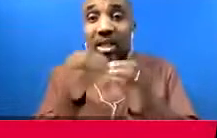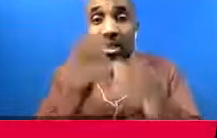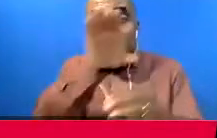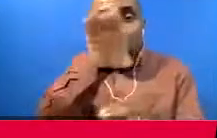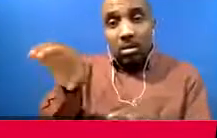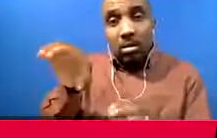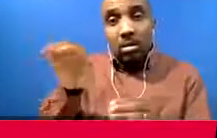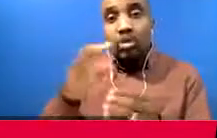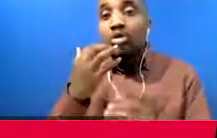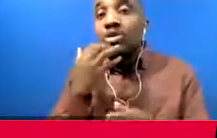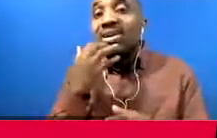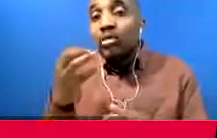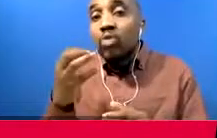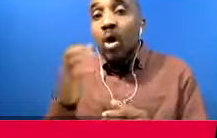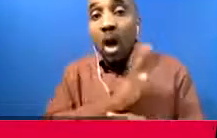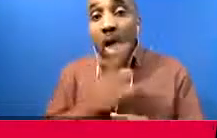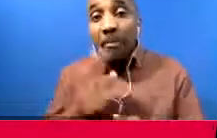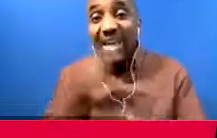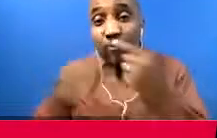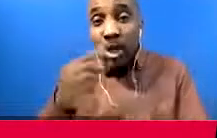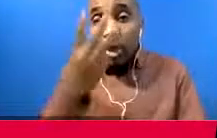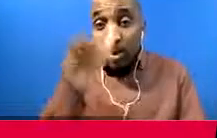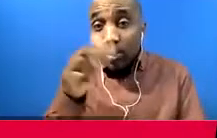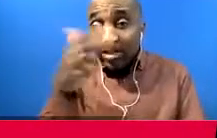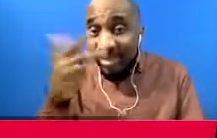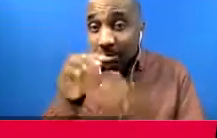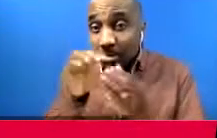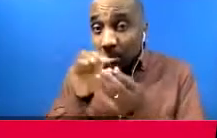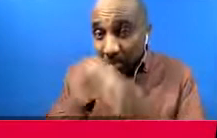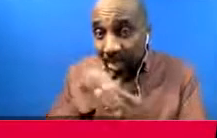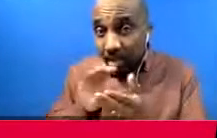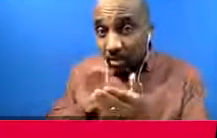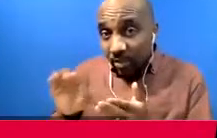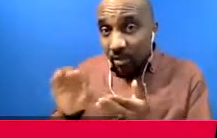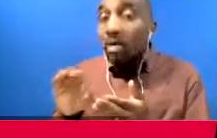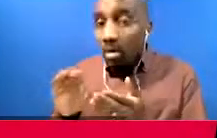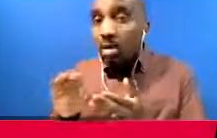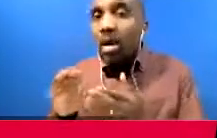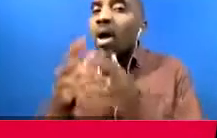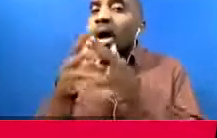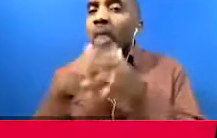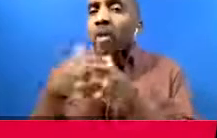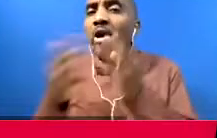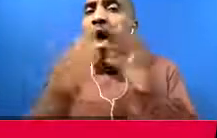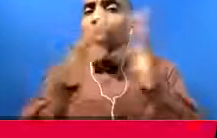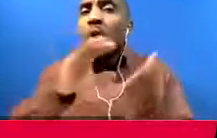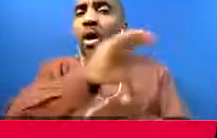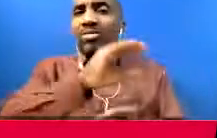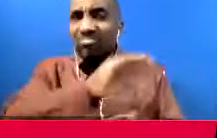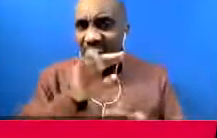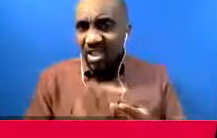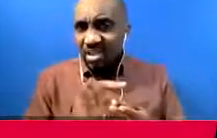military each year. And this is clearly a very significant amount, but it's also more than the US gives any other military in the world. And